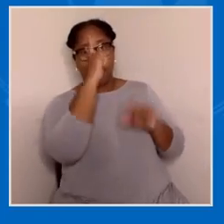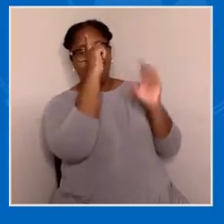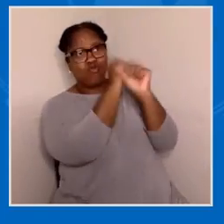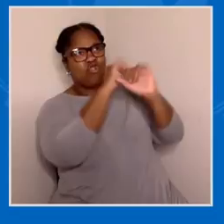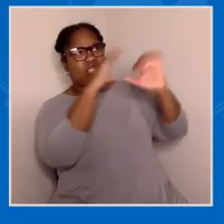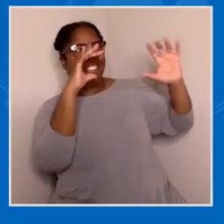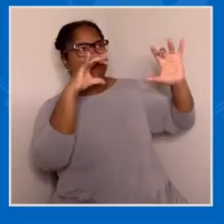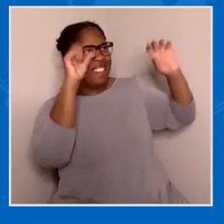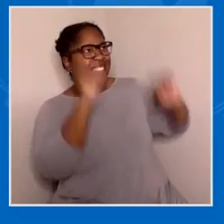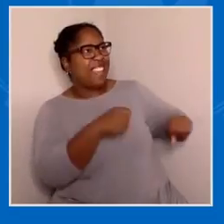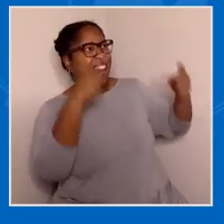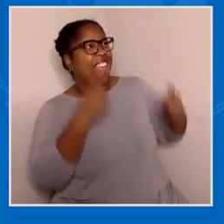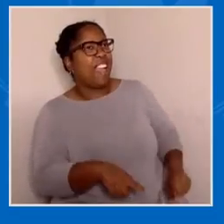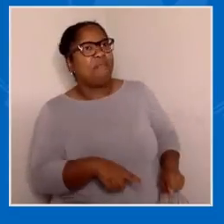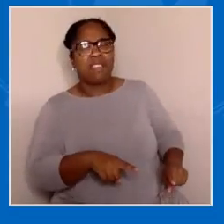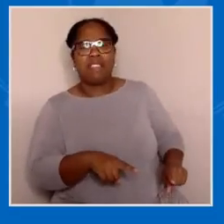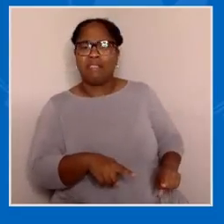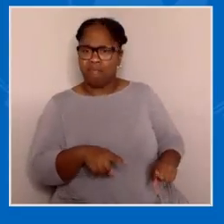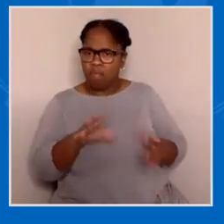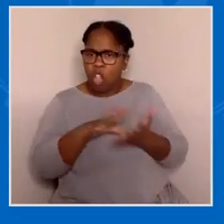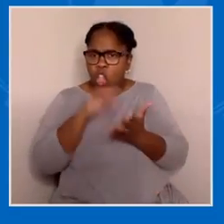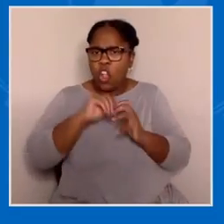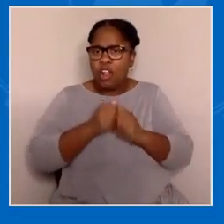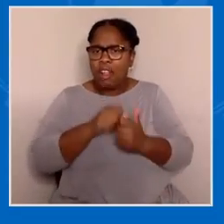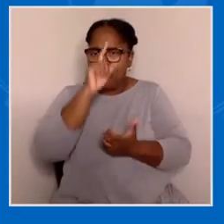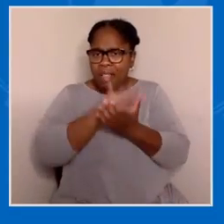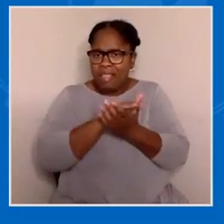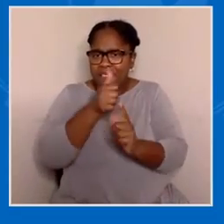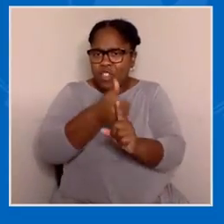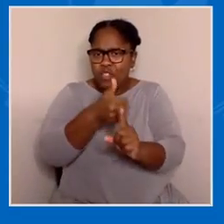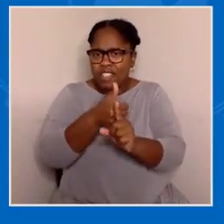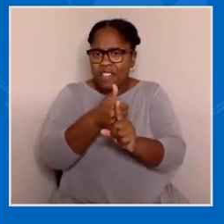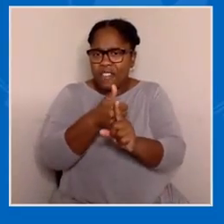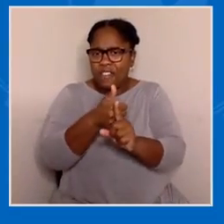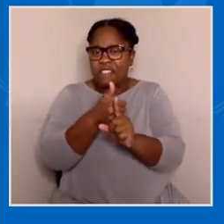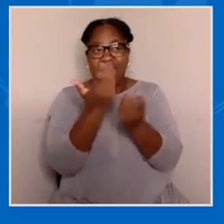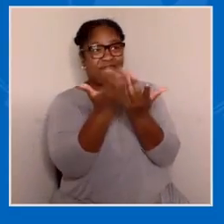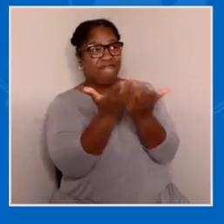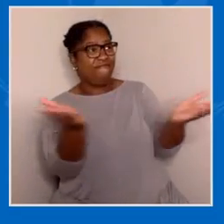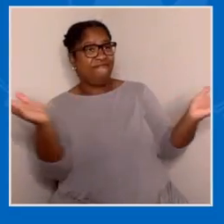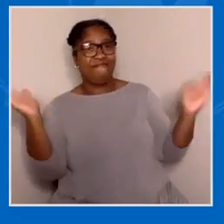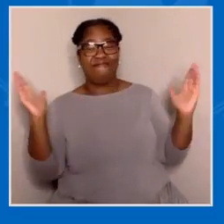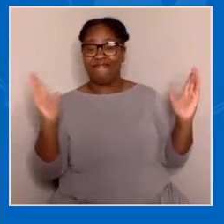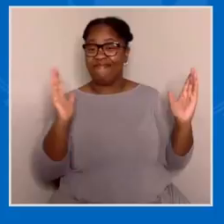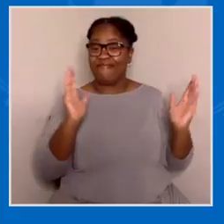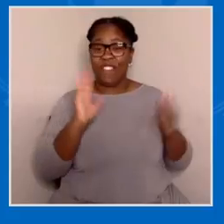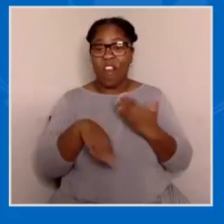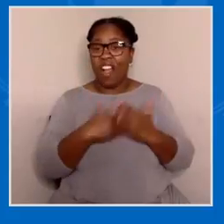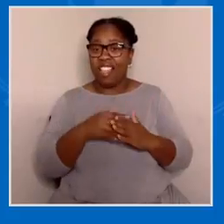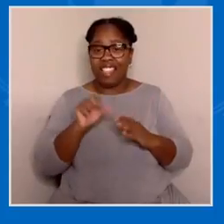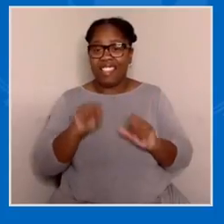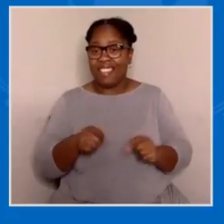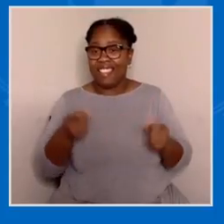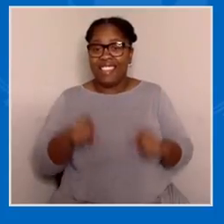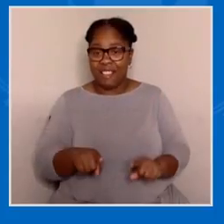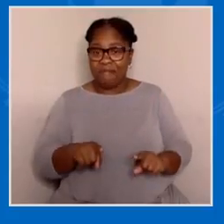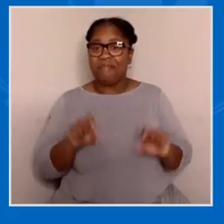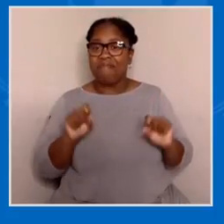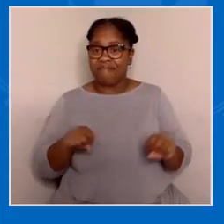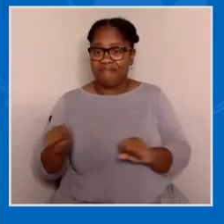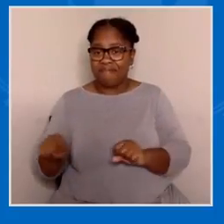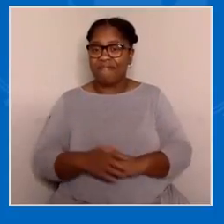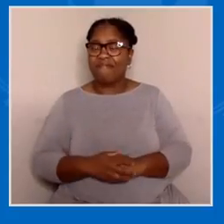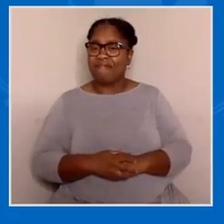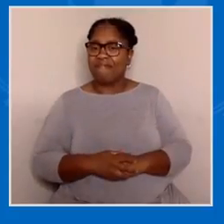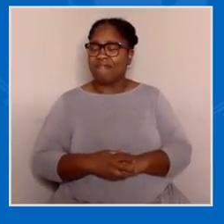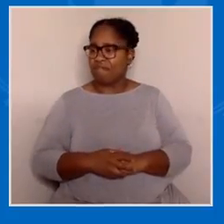to believe in yourself and that anything is possible. Like both of you, I learned